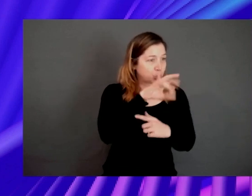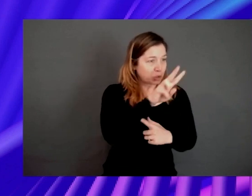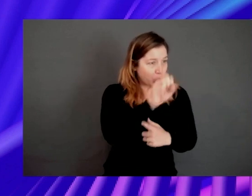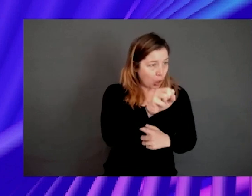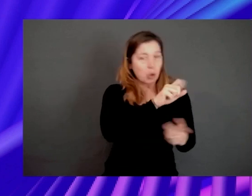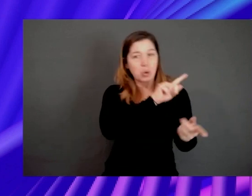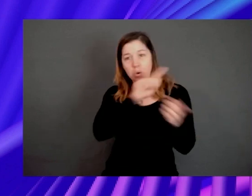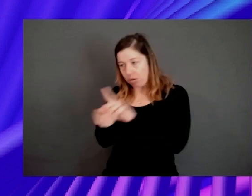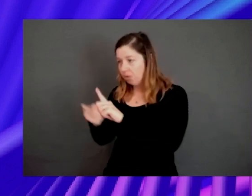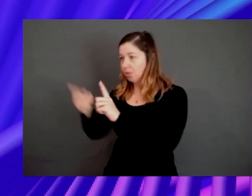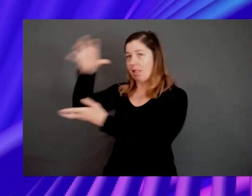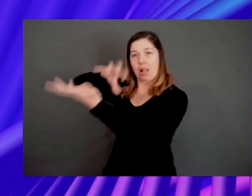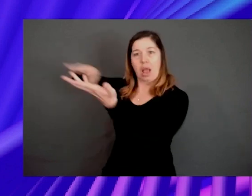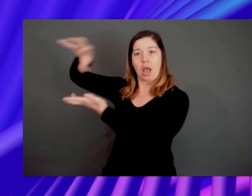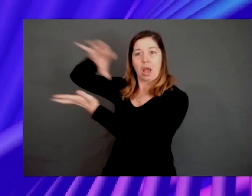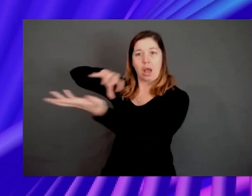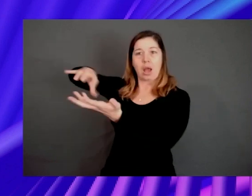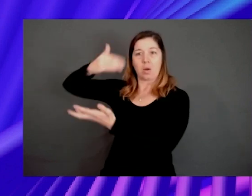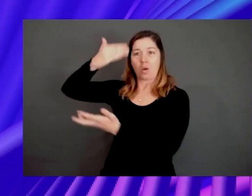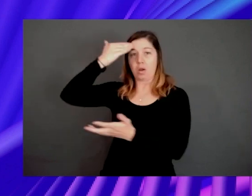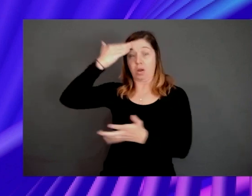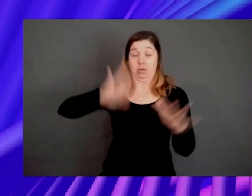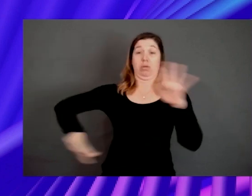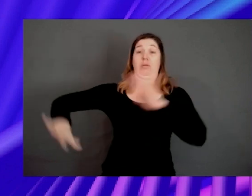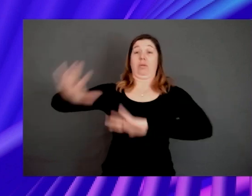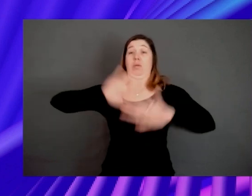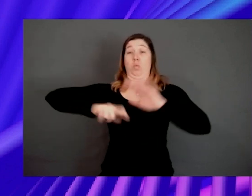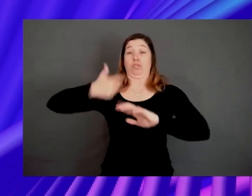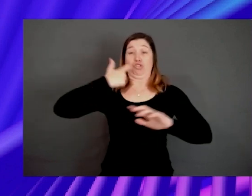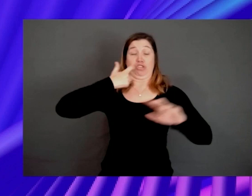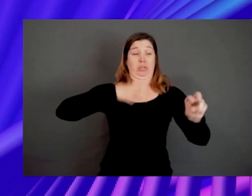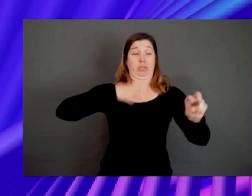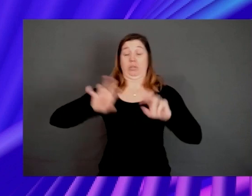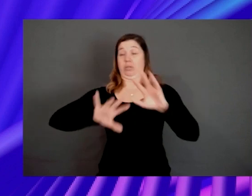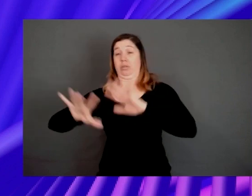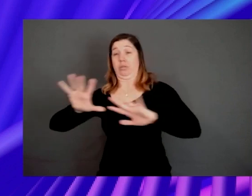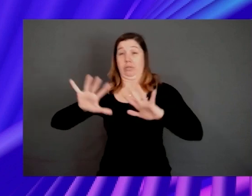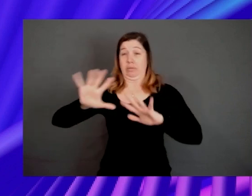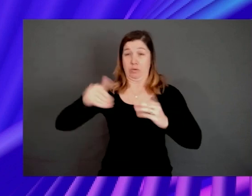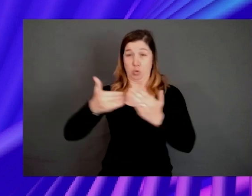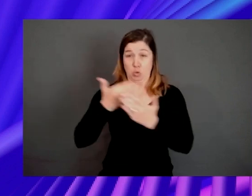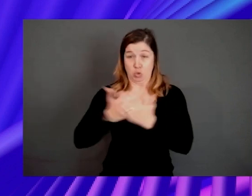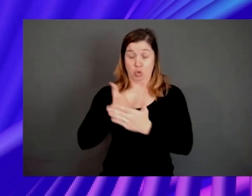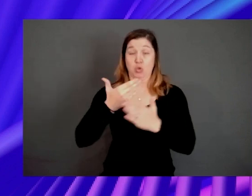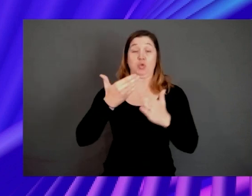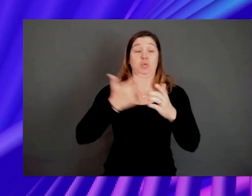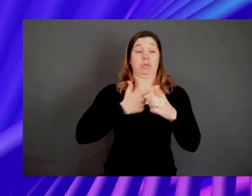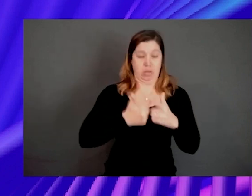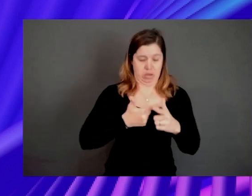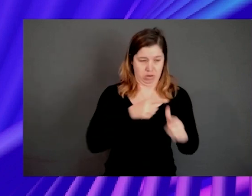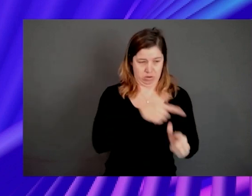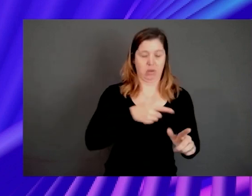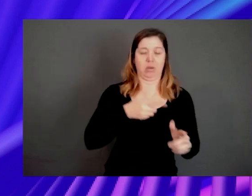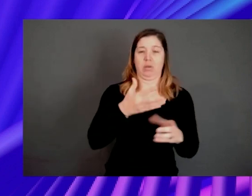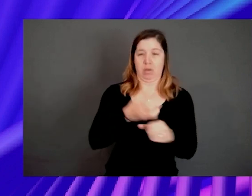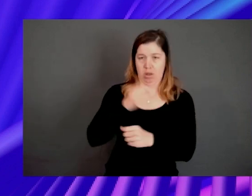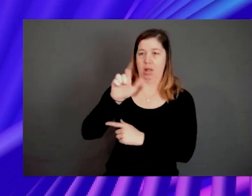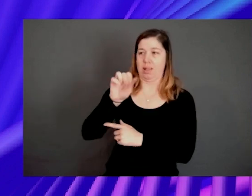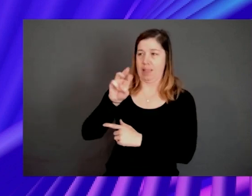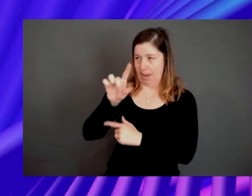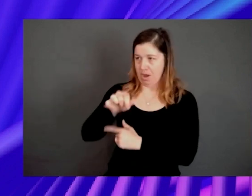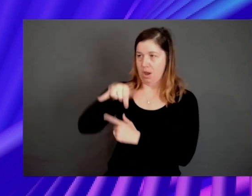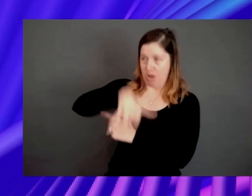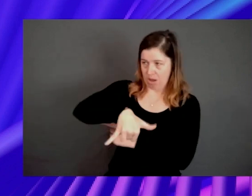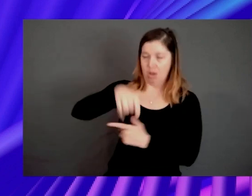had Beanstalk, right? So it's like, how do we get you to Beanstalk, right? And then it expanded of like, okay, now we got Lambda, now we have ECS, and now we